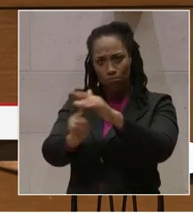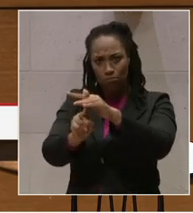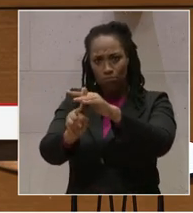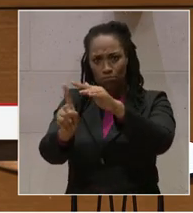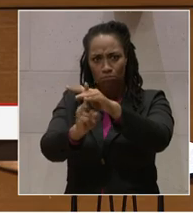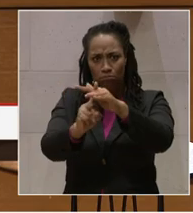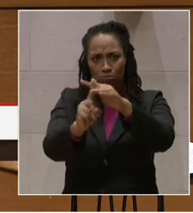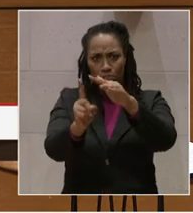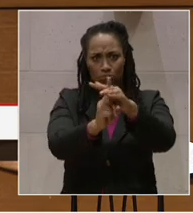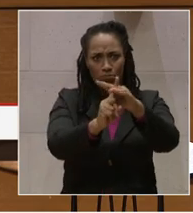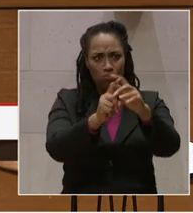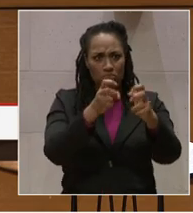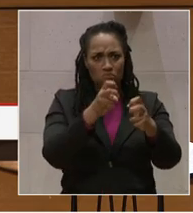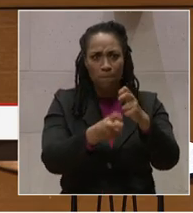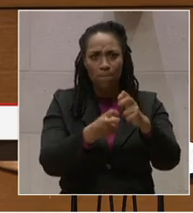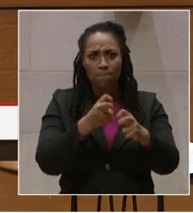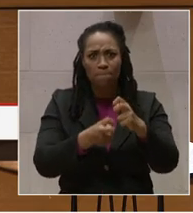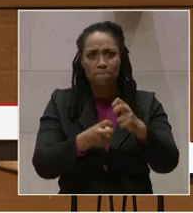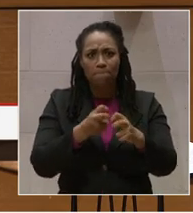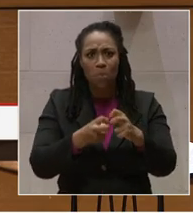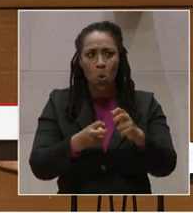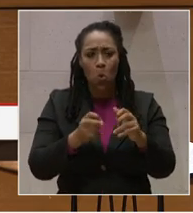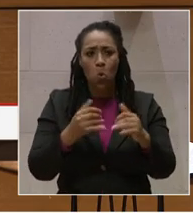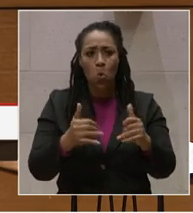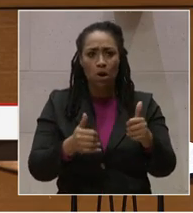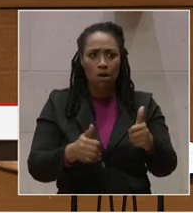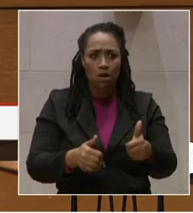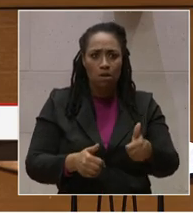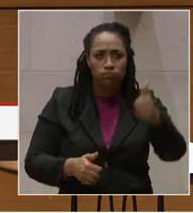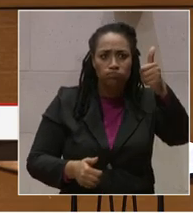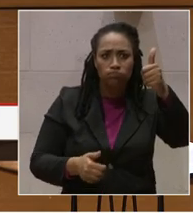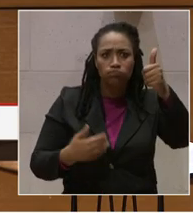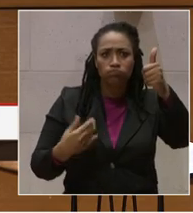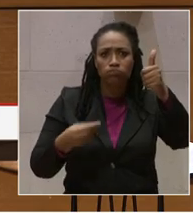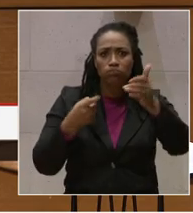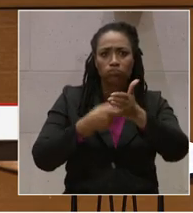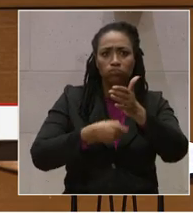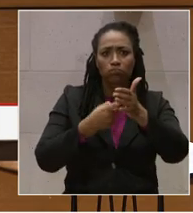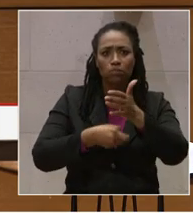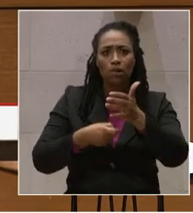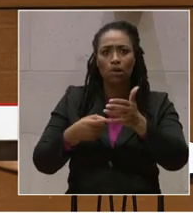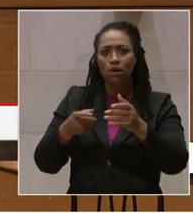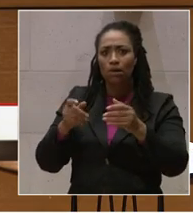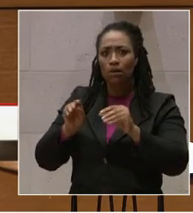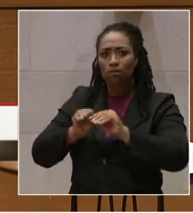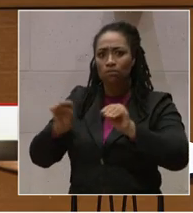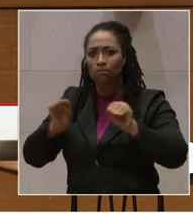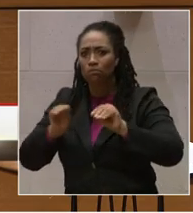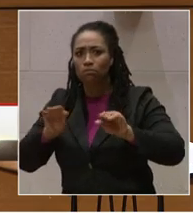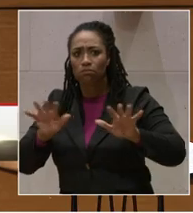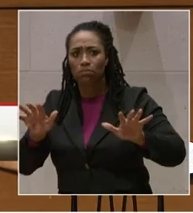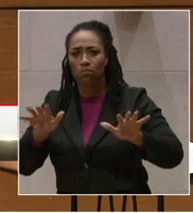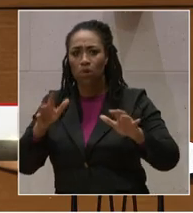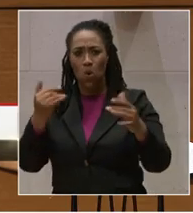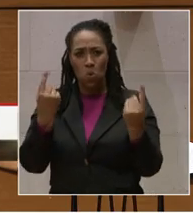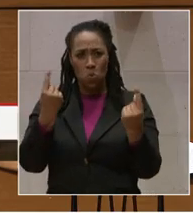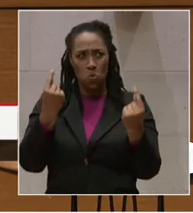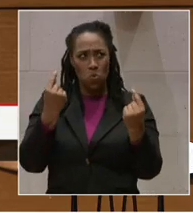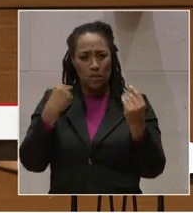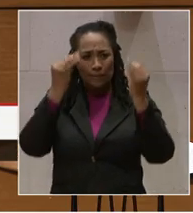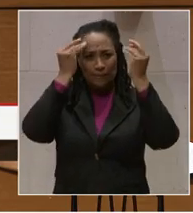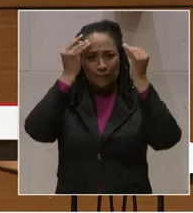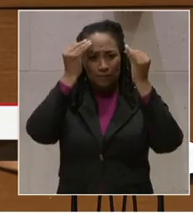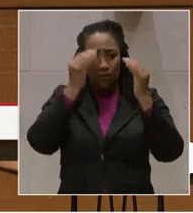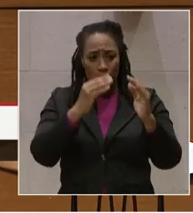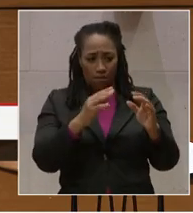learned that we need to figure out how to deal with the housing supply issue and housing costs in ways that